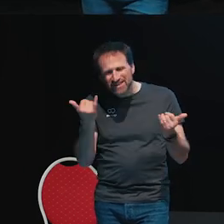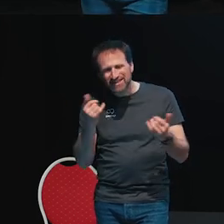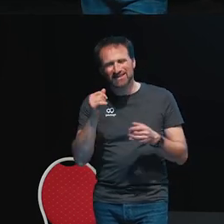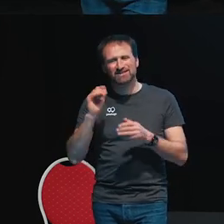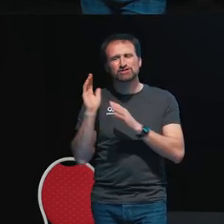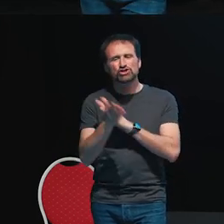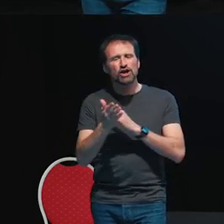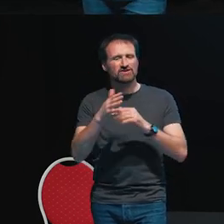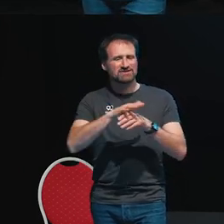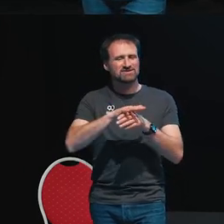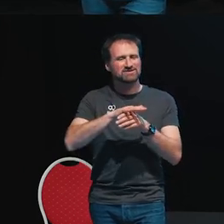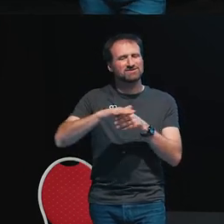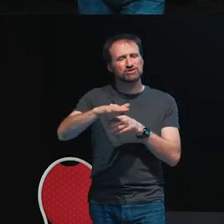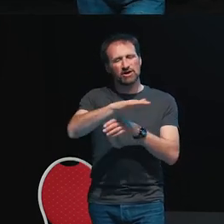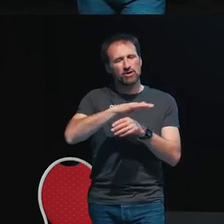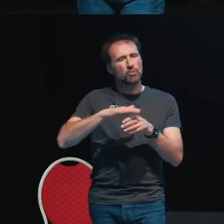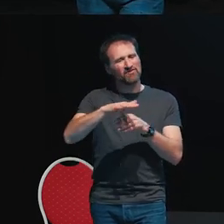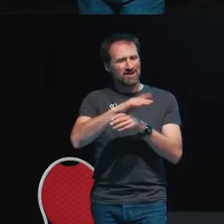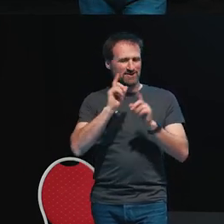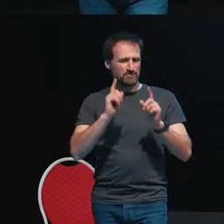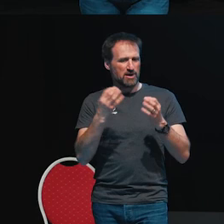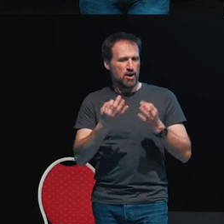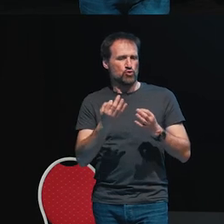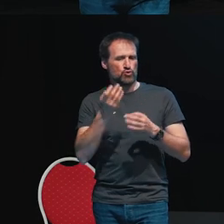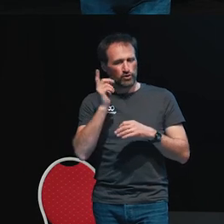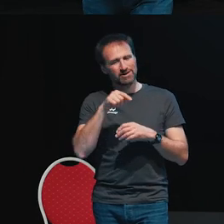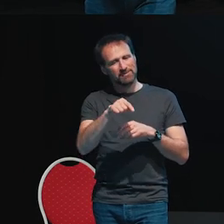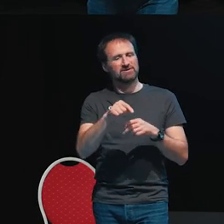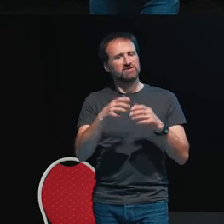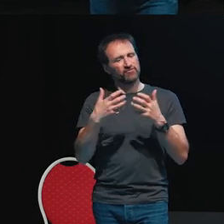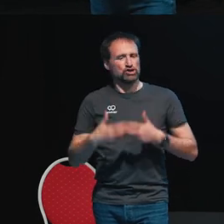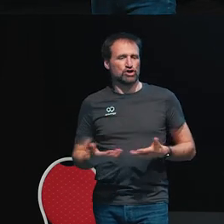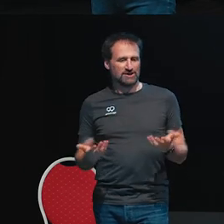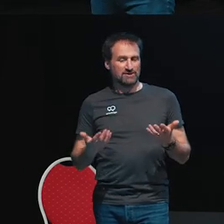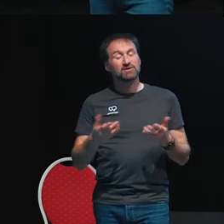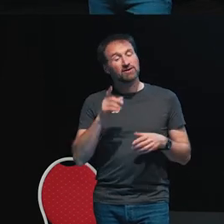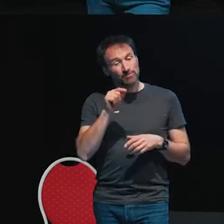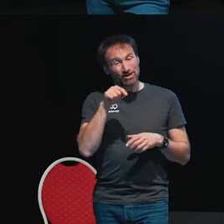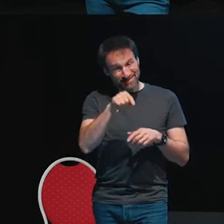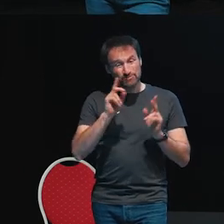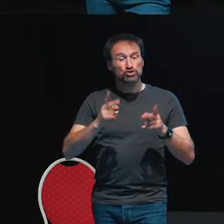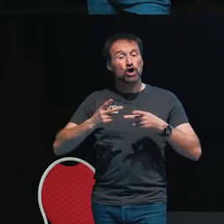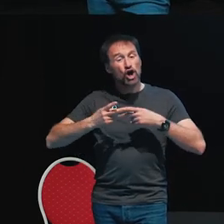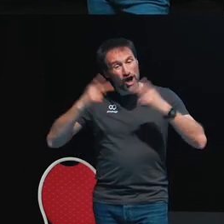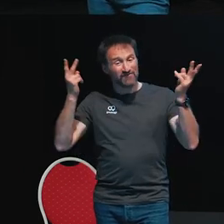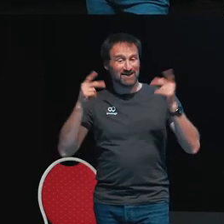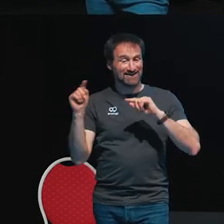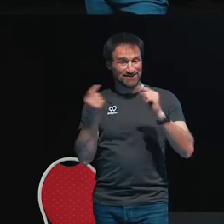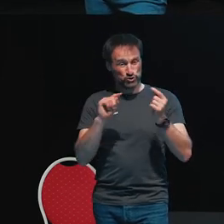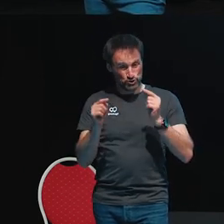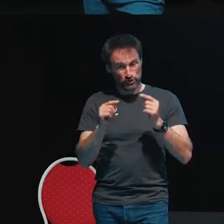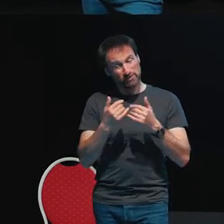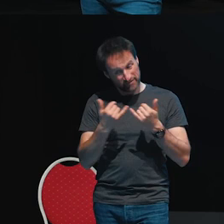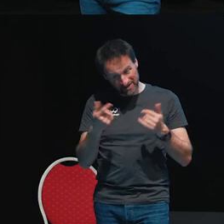you start discussing that in public. So part of discussing in public is creating a entry to Chrome platform